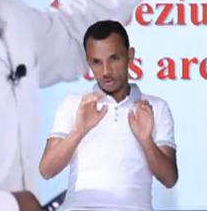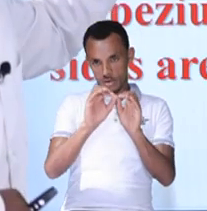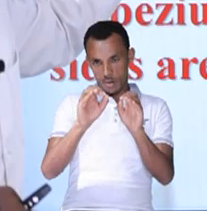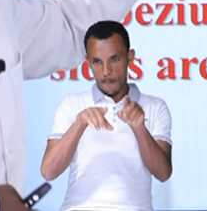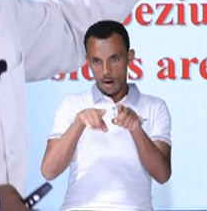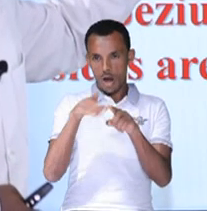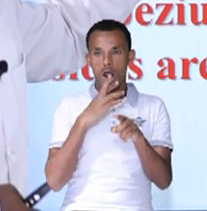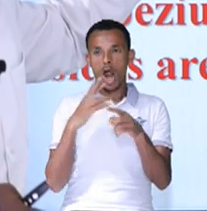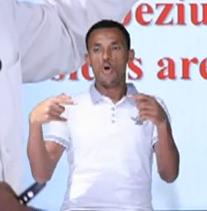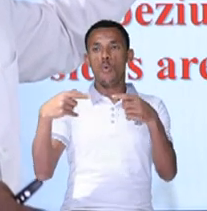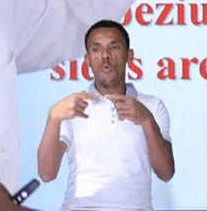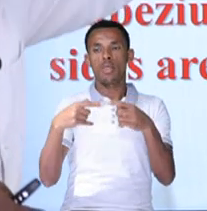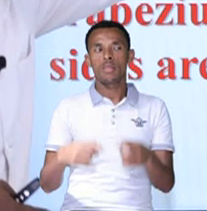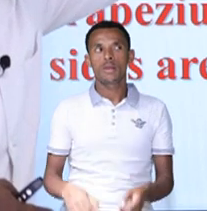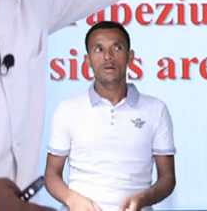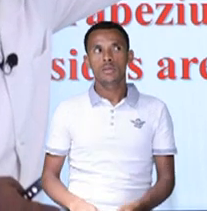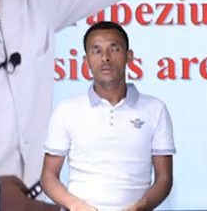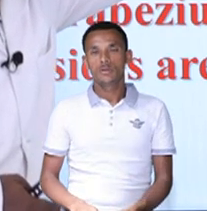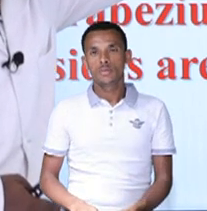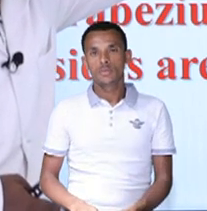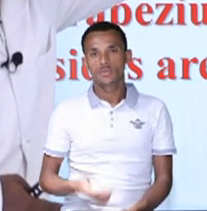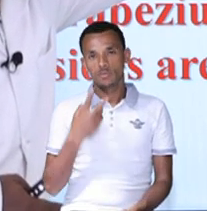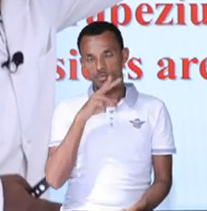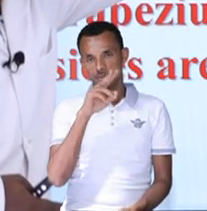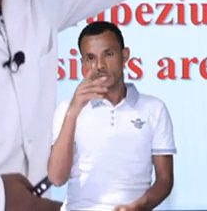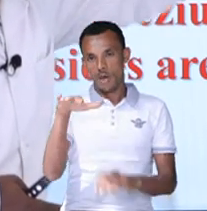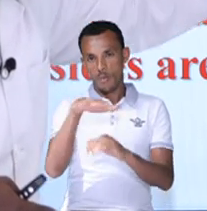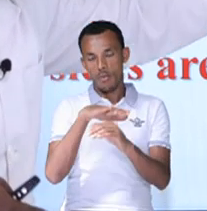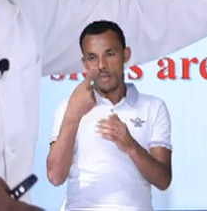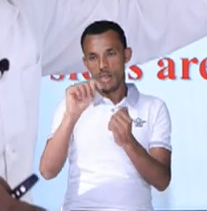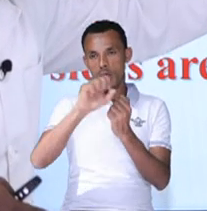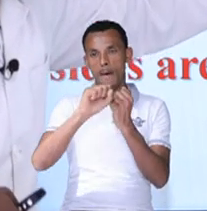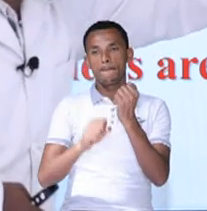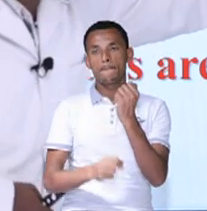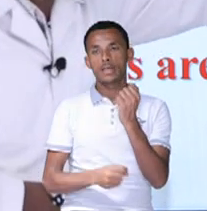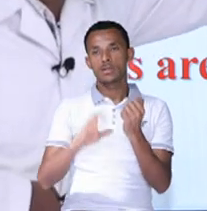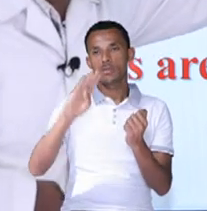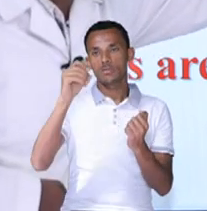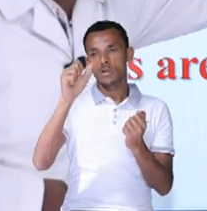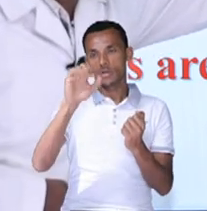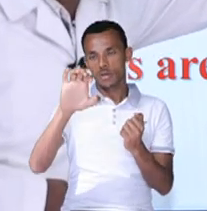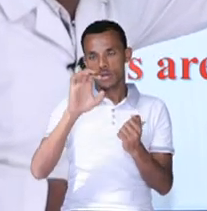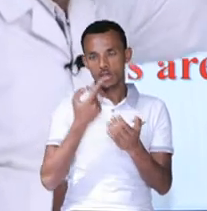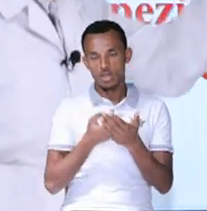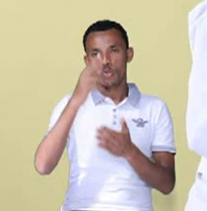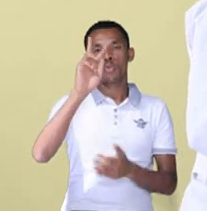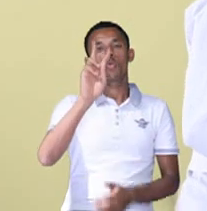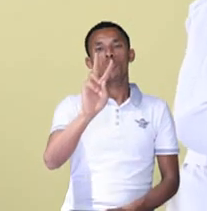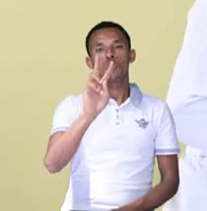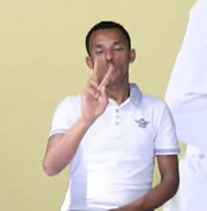and also this non-parallel. This the above one is the base are parallel. So these